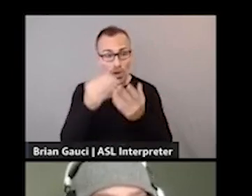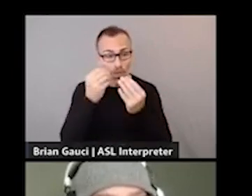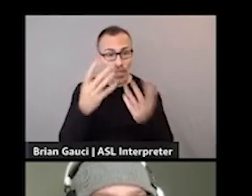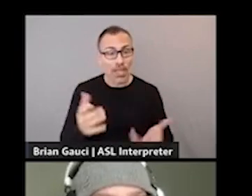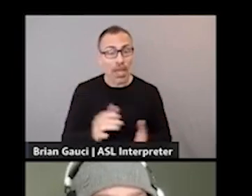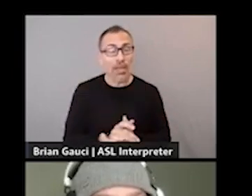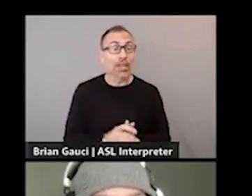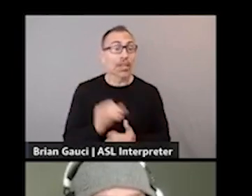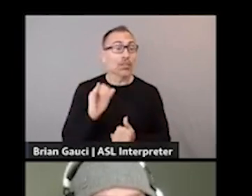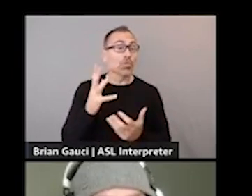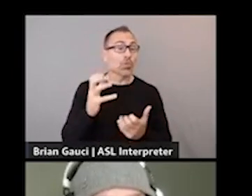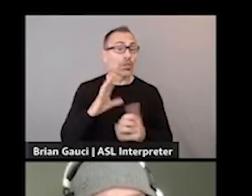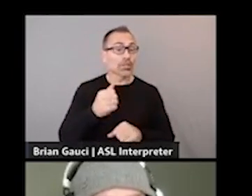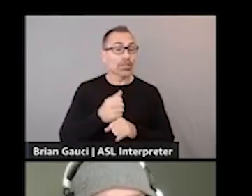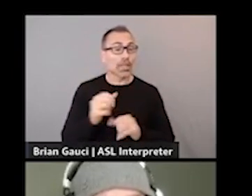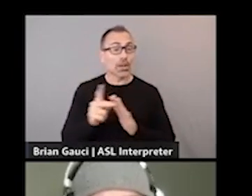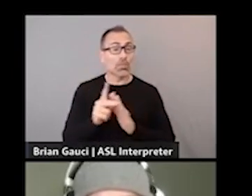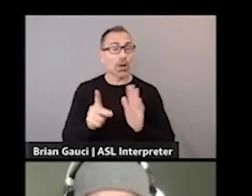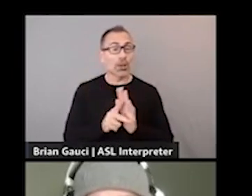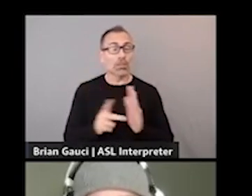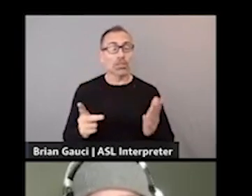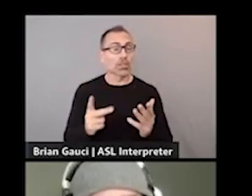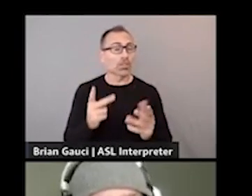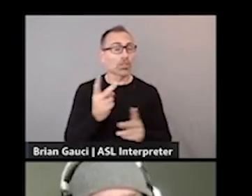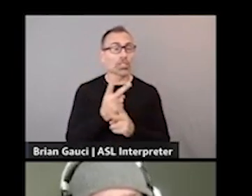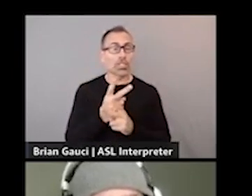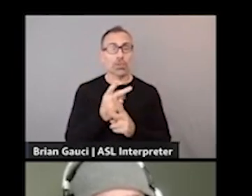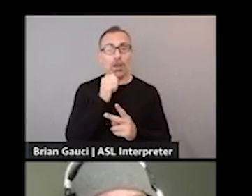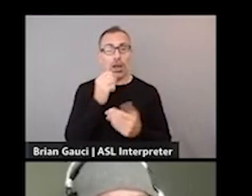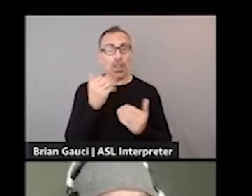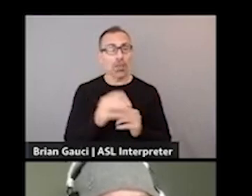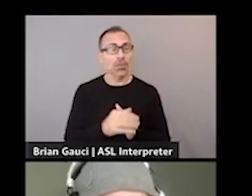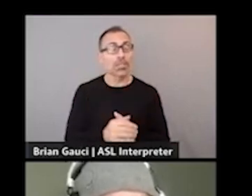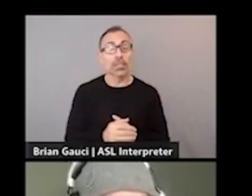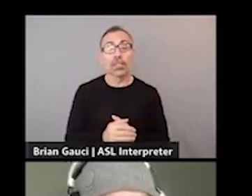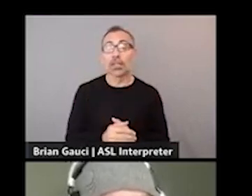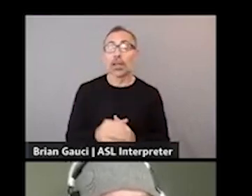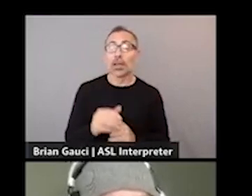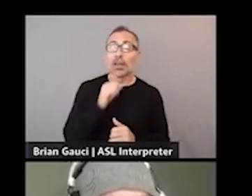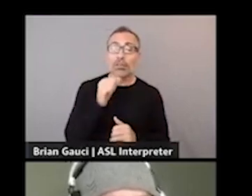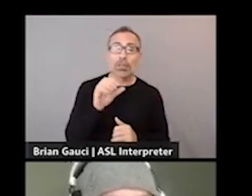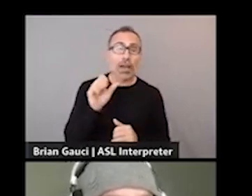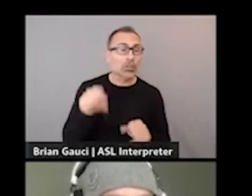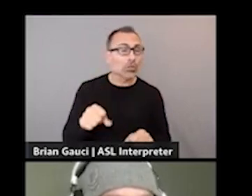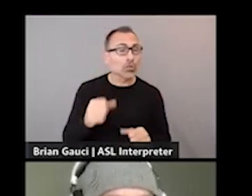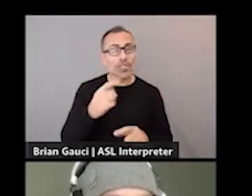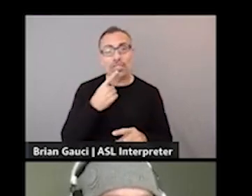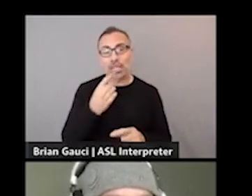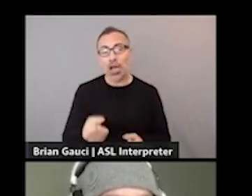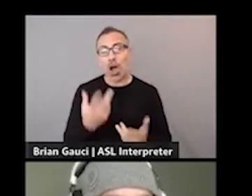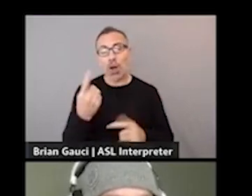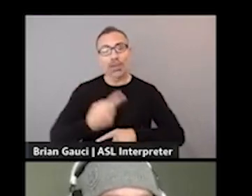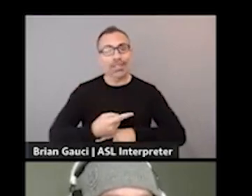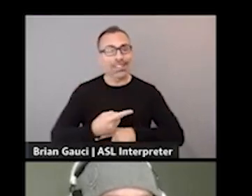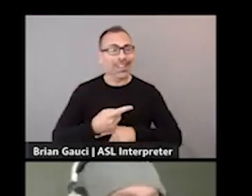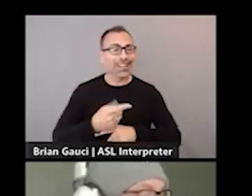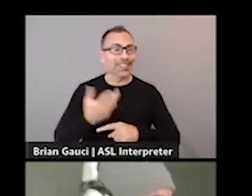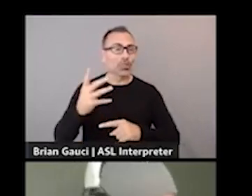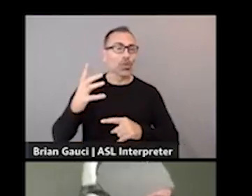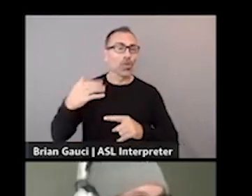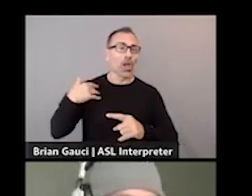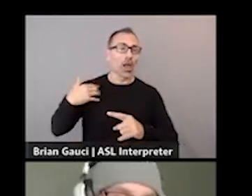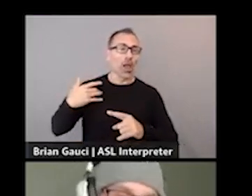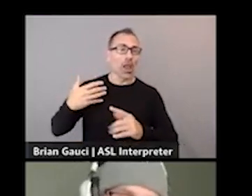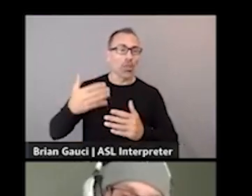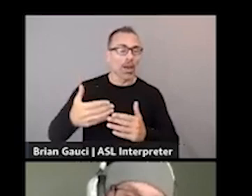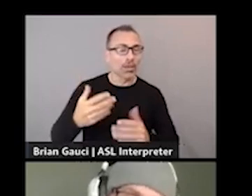up any policy, so just keep it unlimited. Otherwise, you define like how many days or how much hours you want to keep the data and then delete it.